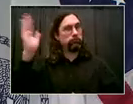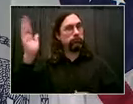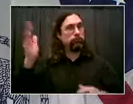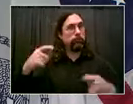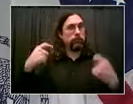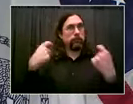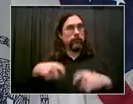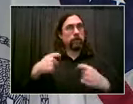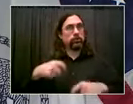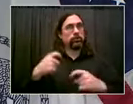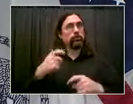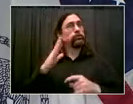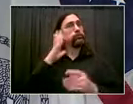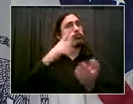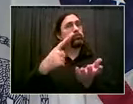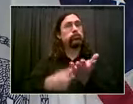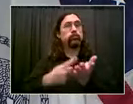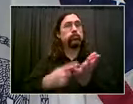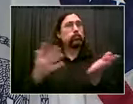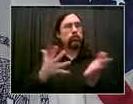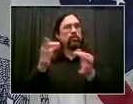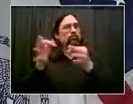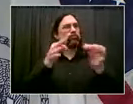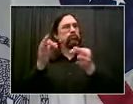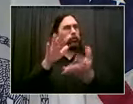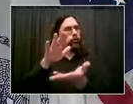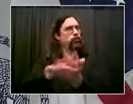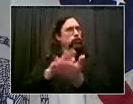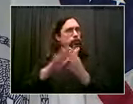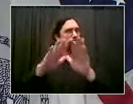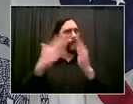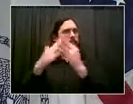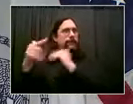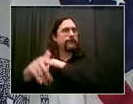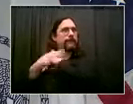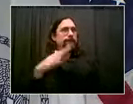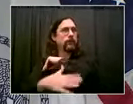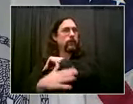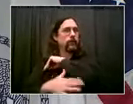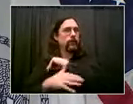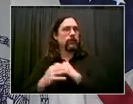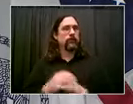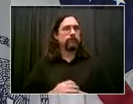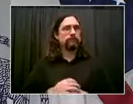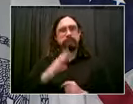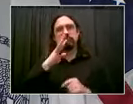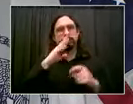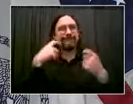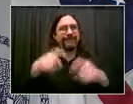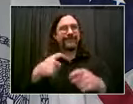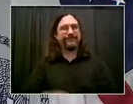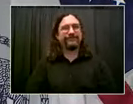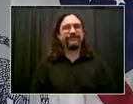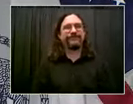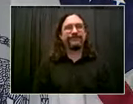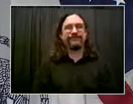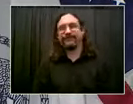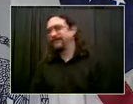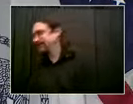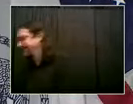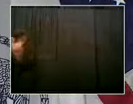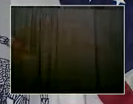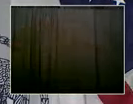schools. Hoy es un día muy importante para las familias trabajadoras y sus